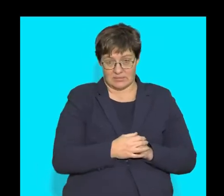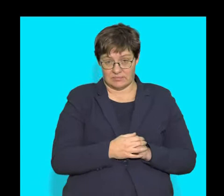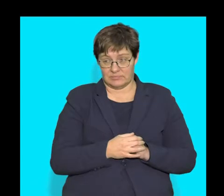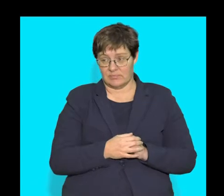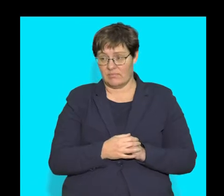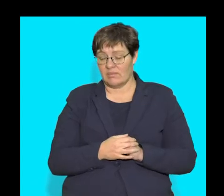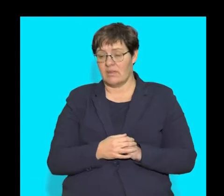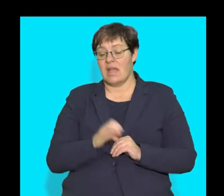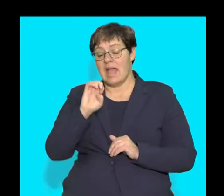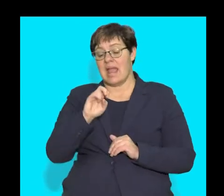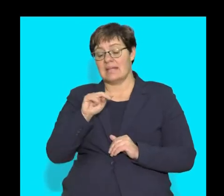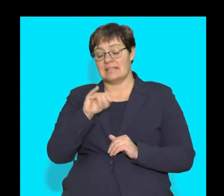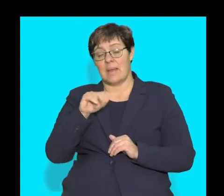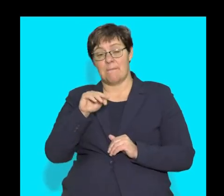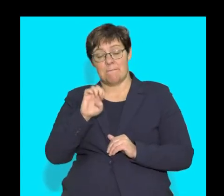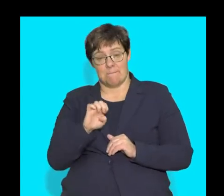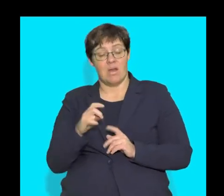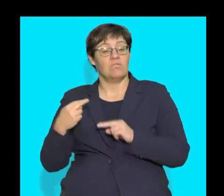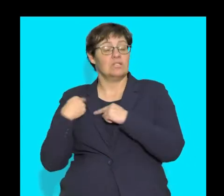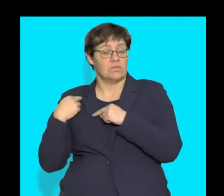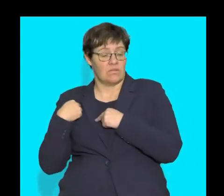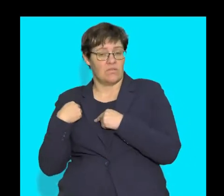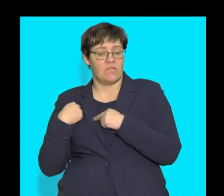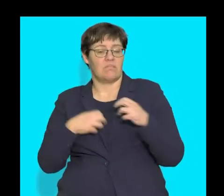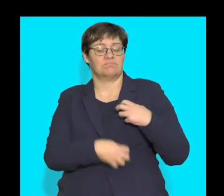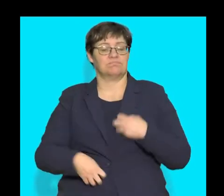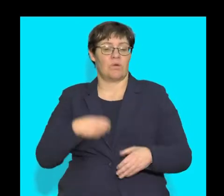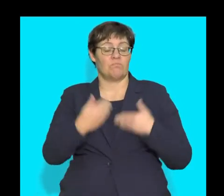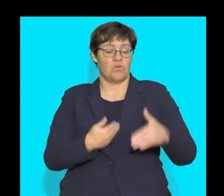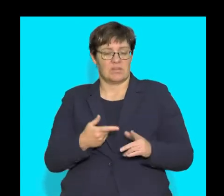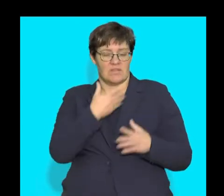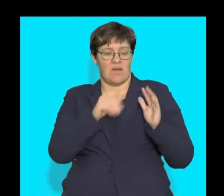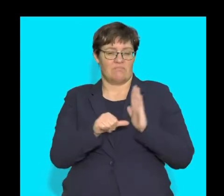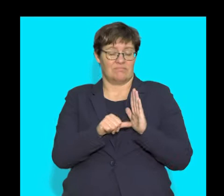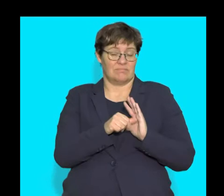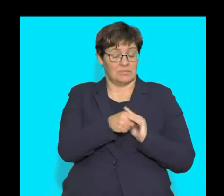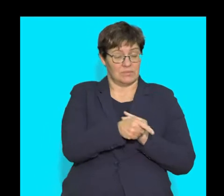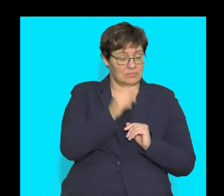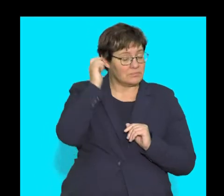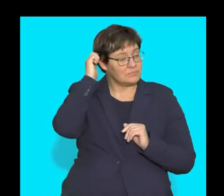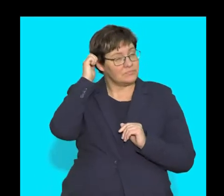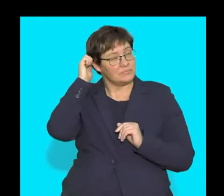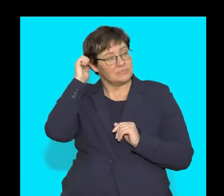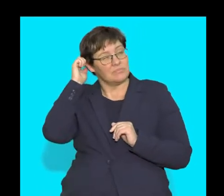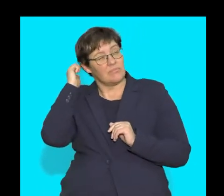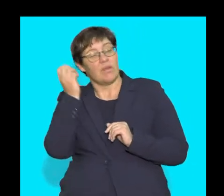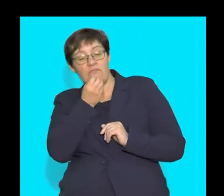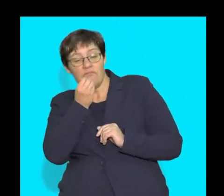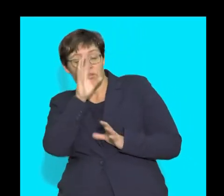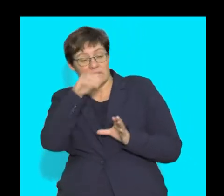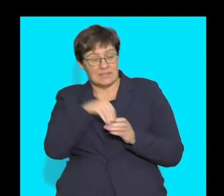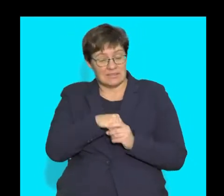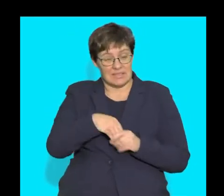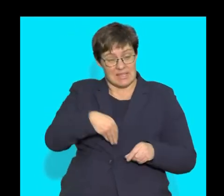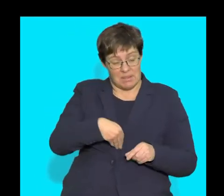the enzymes that are responsible for the digestion process. So we have food that comes in from the stomach